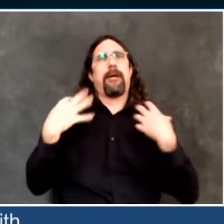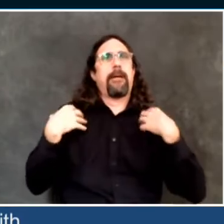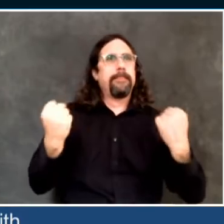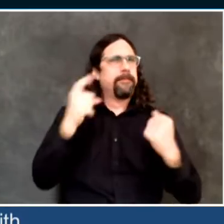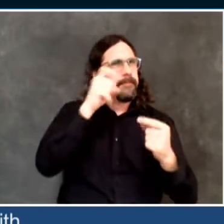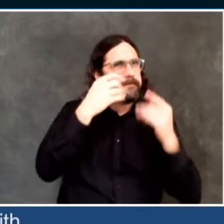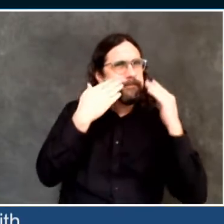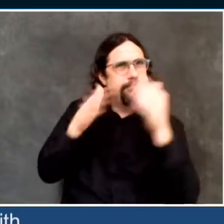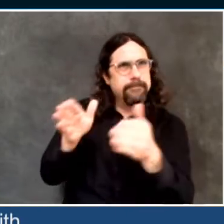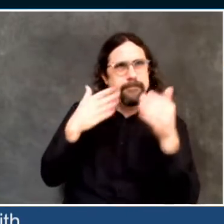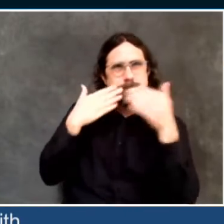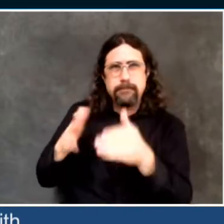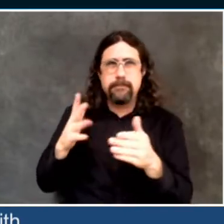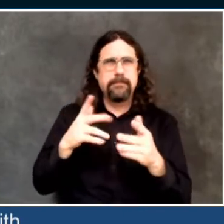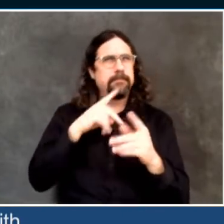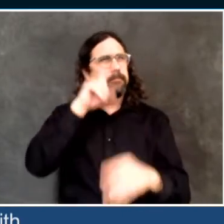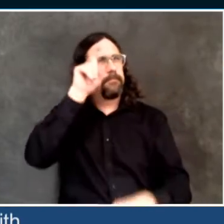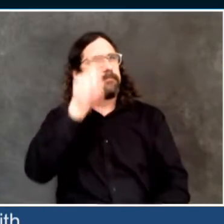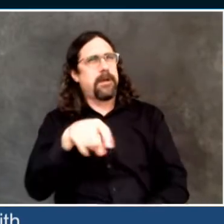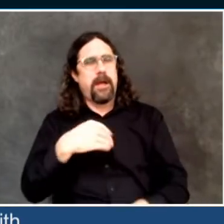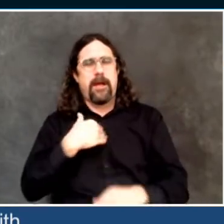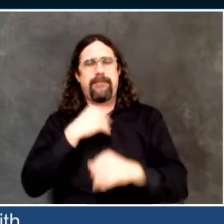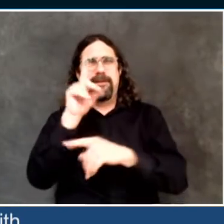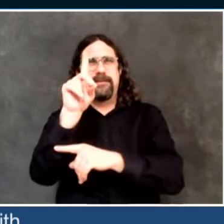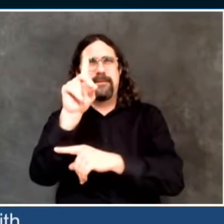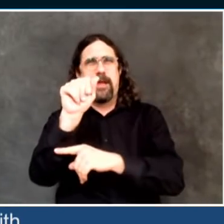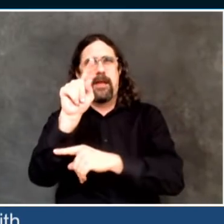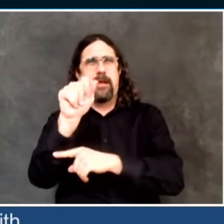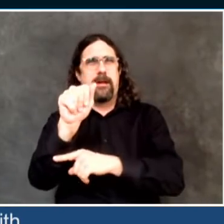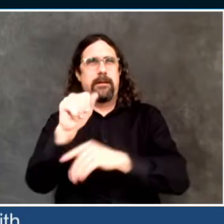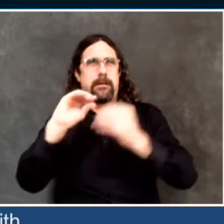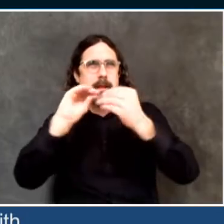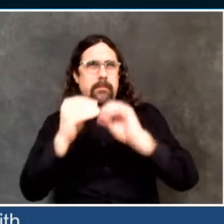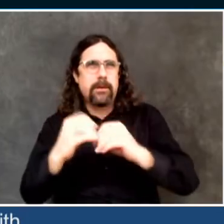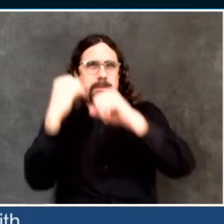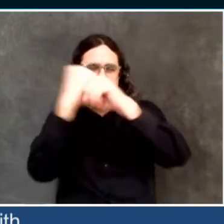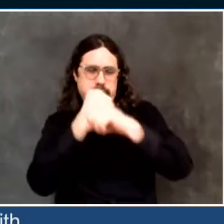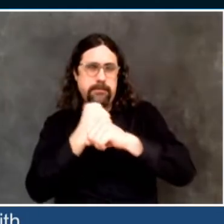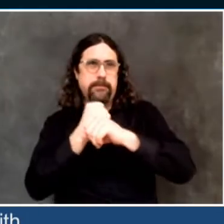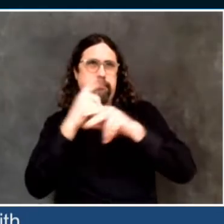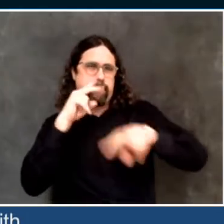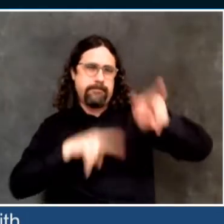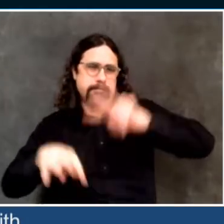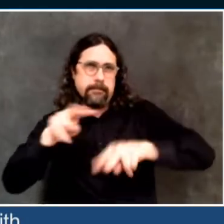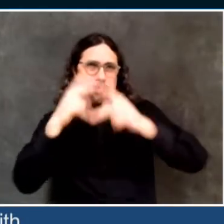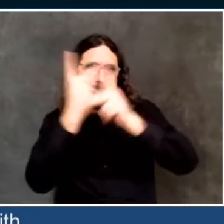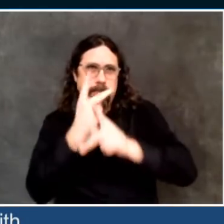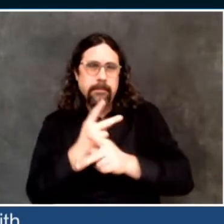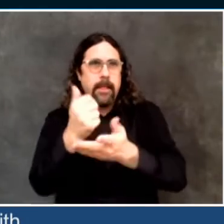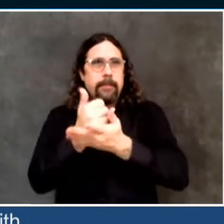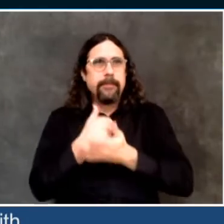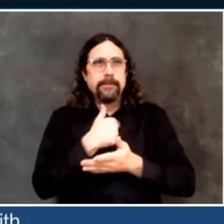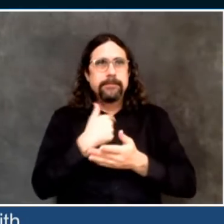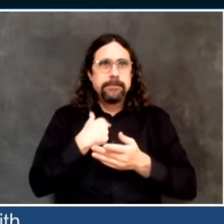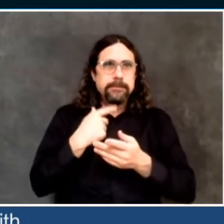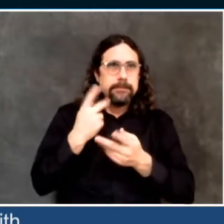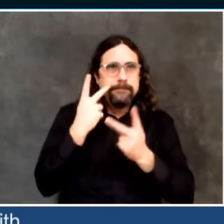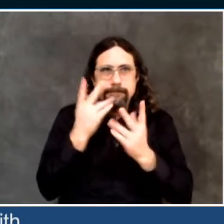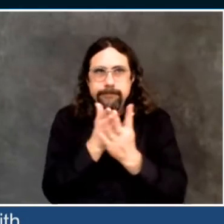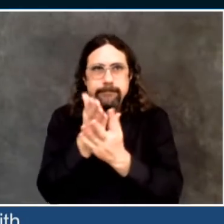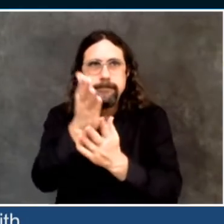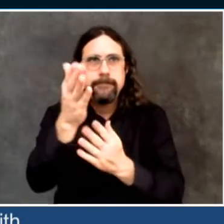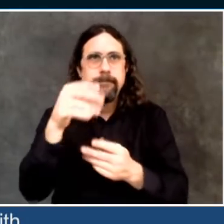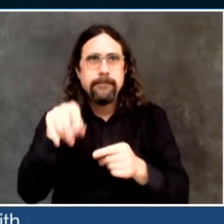tough thing to say, but I want to make sure people understand the facts. This is based on death certificates. This is based on the work of our